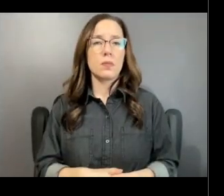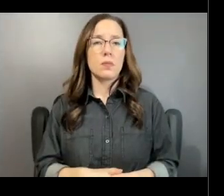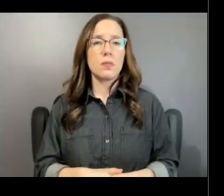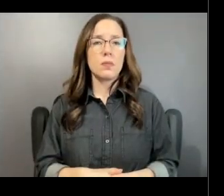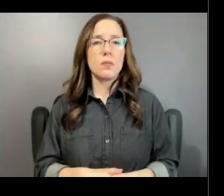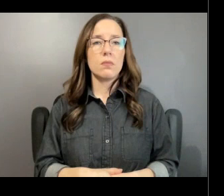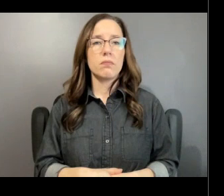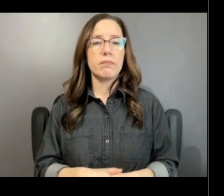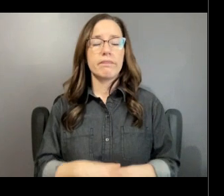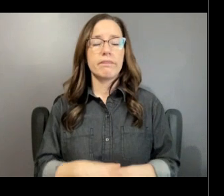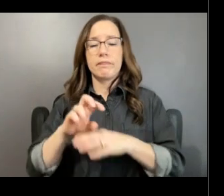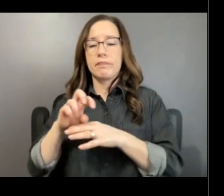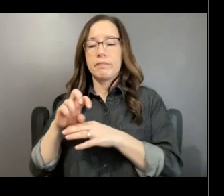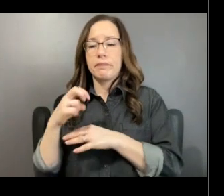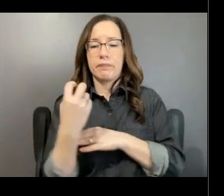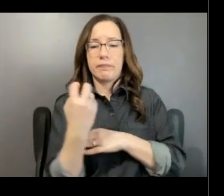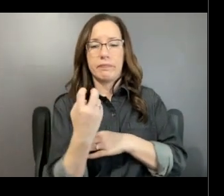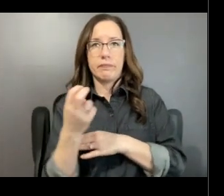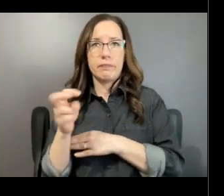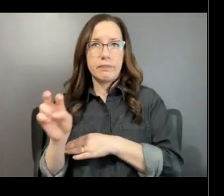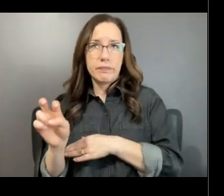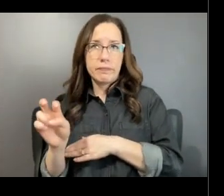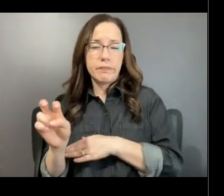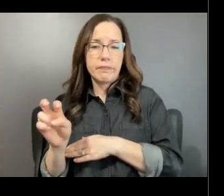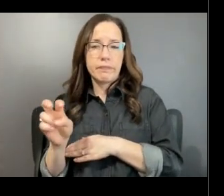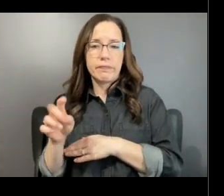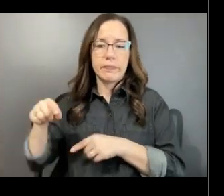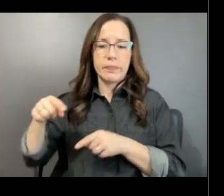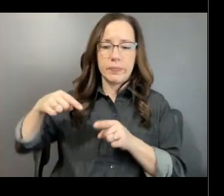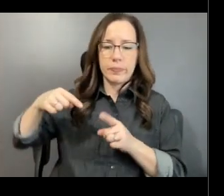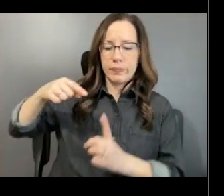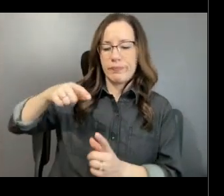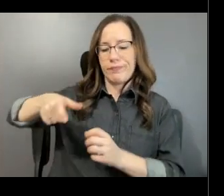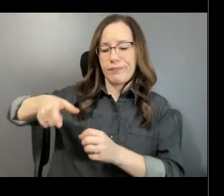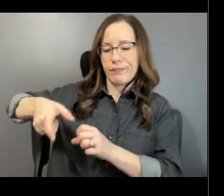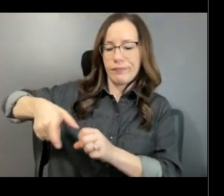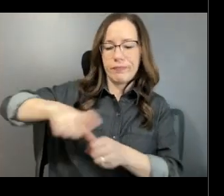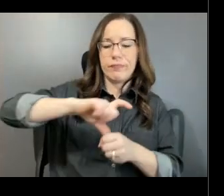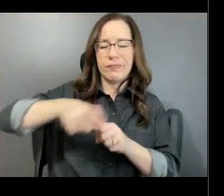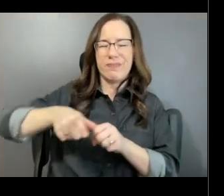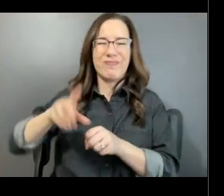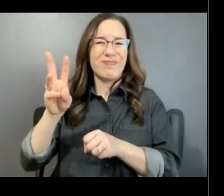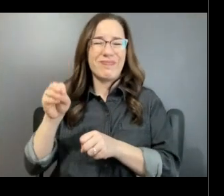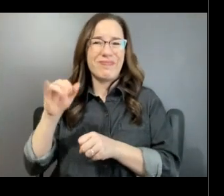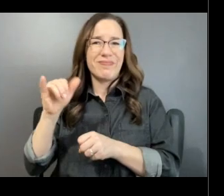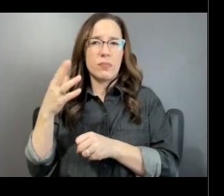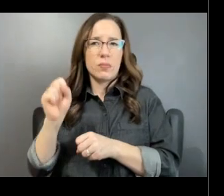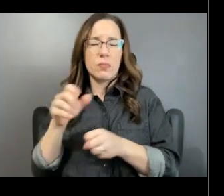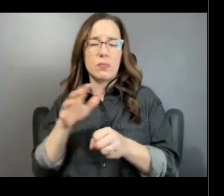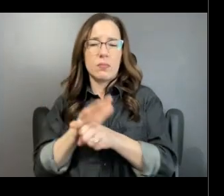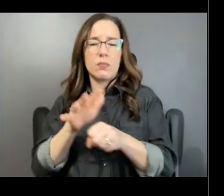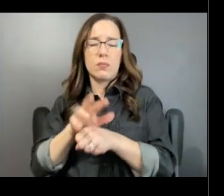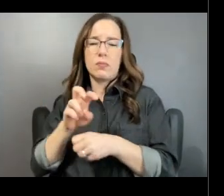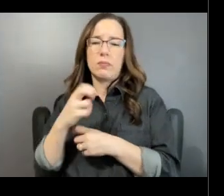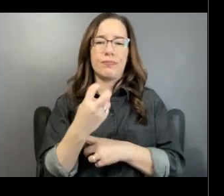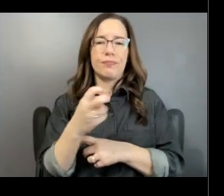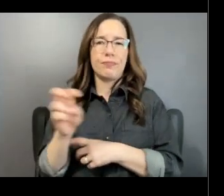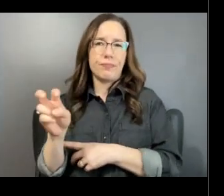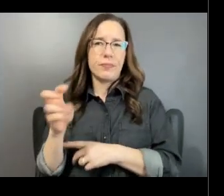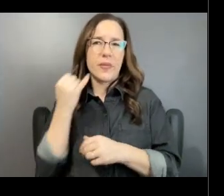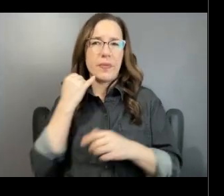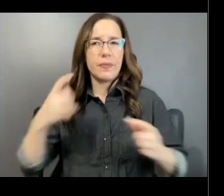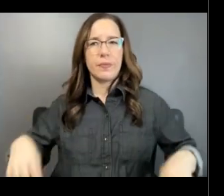This turning diameter is necessary to provide adequate maneuvering space for a